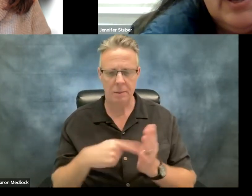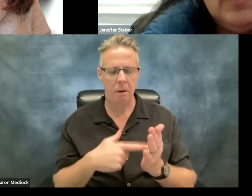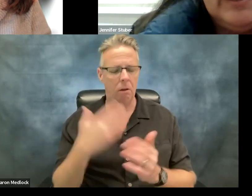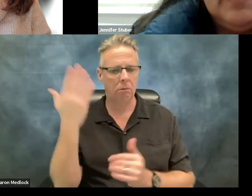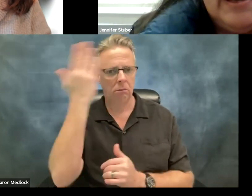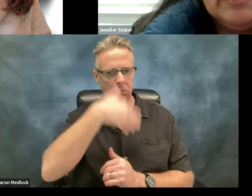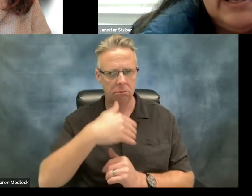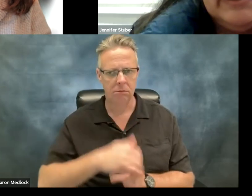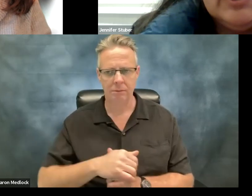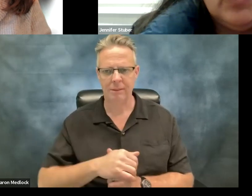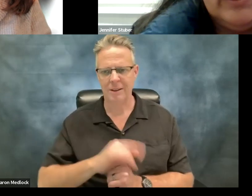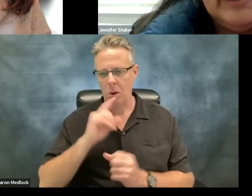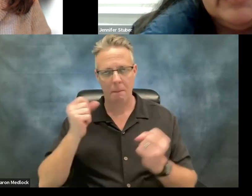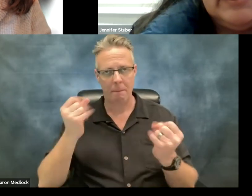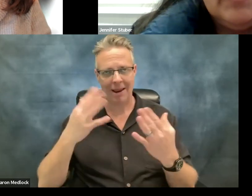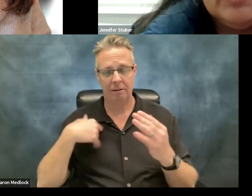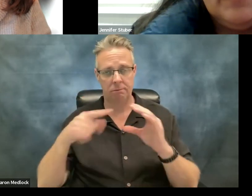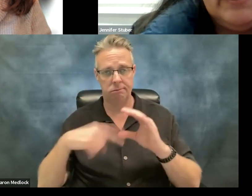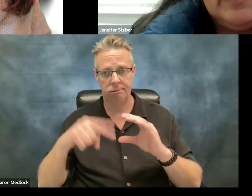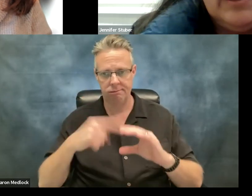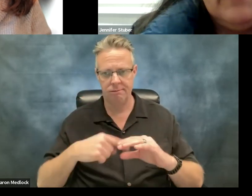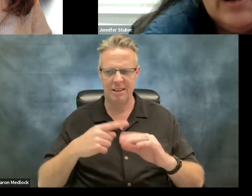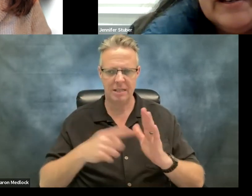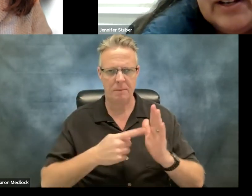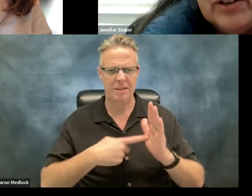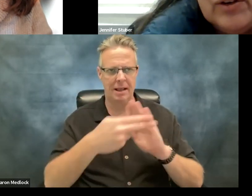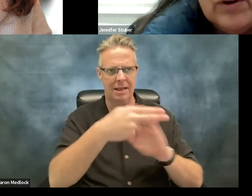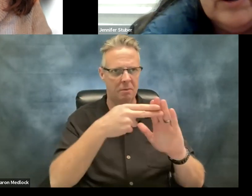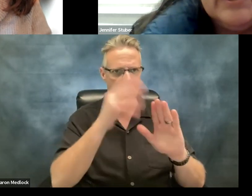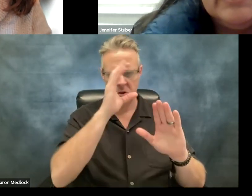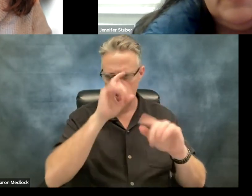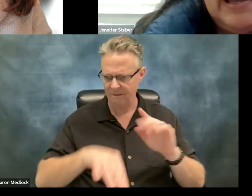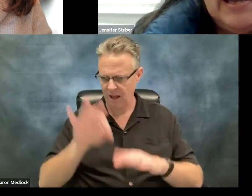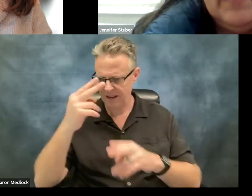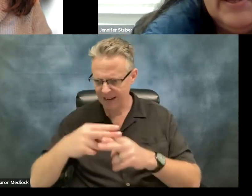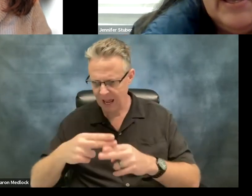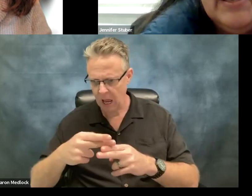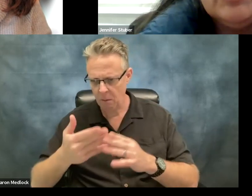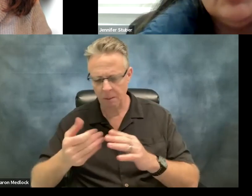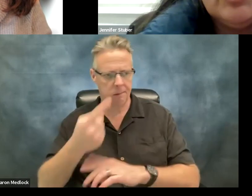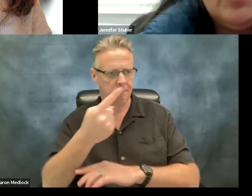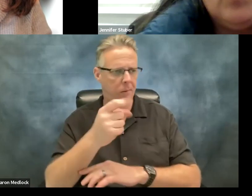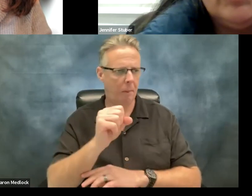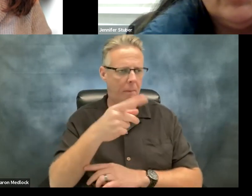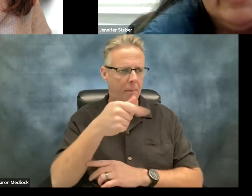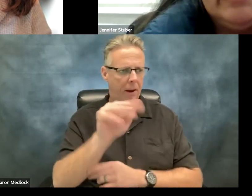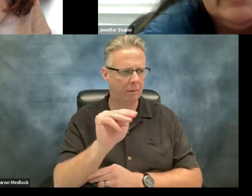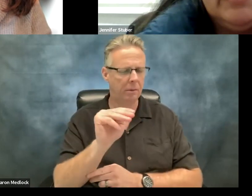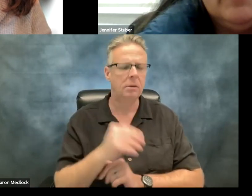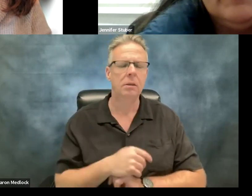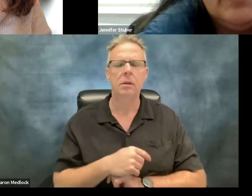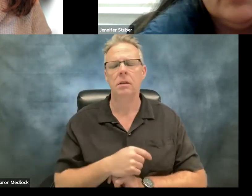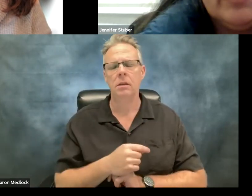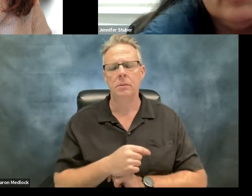happens with mass mailings where it's labeled something that you can't find it under, or it goes into spam. So just kind of